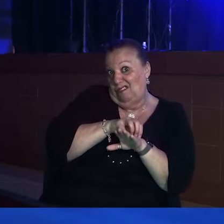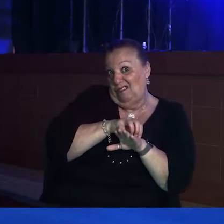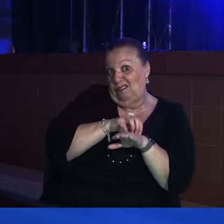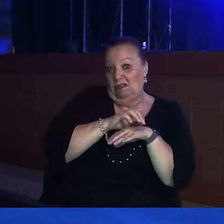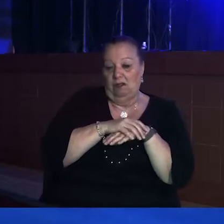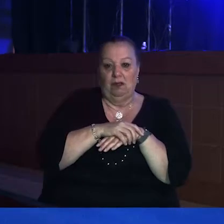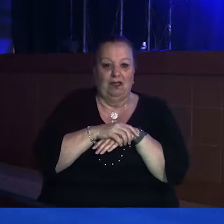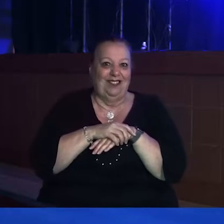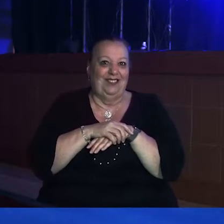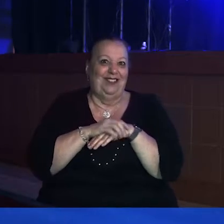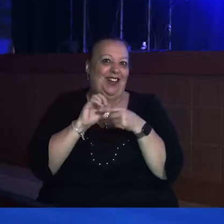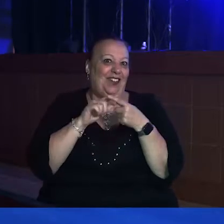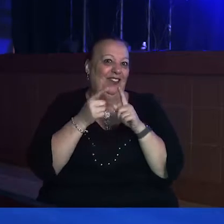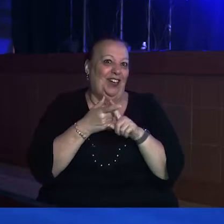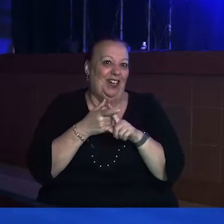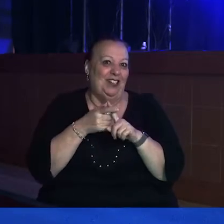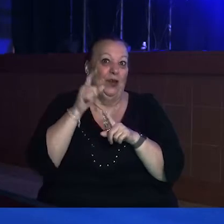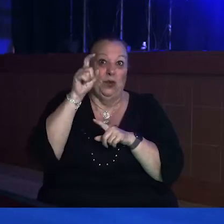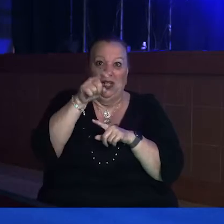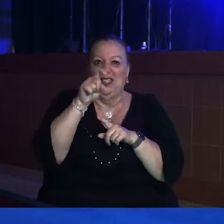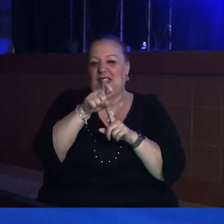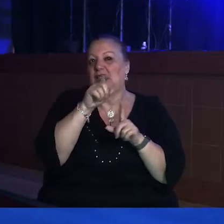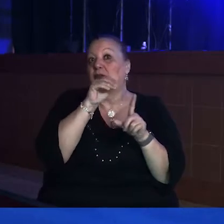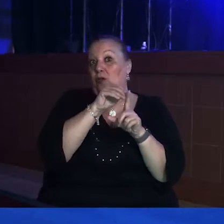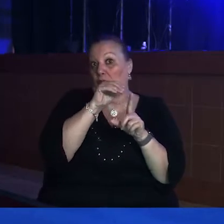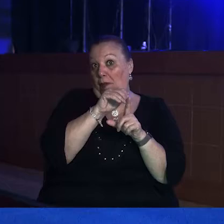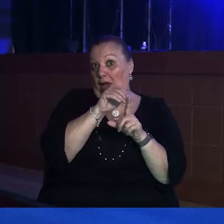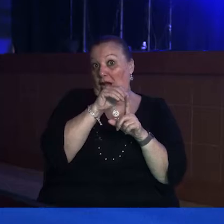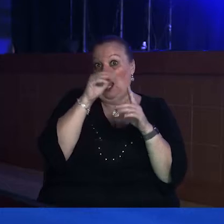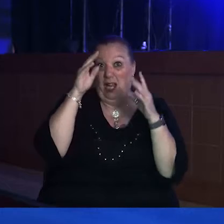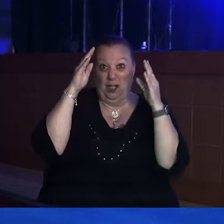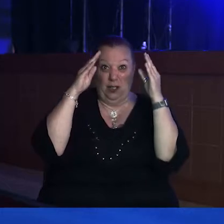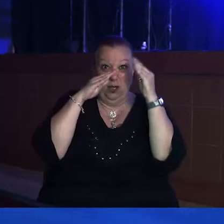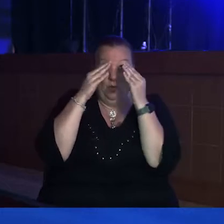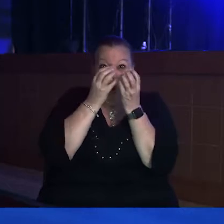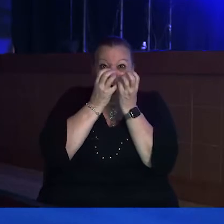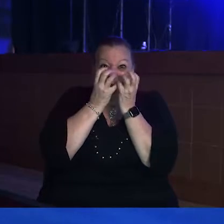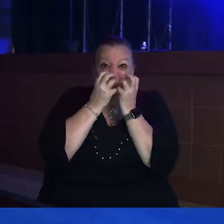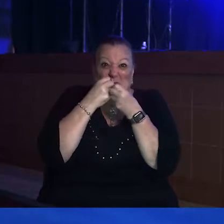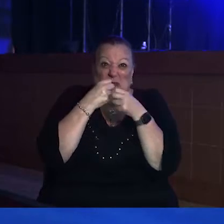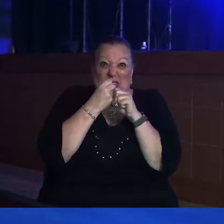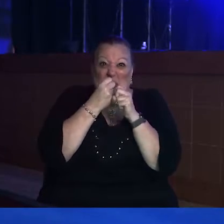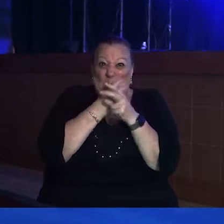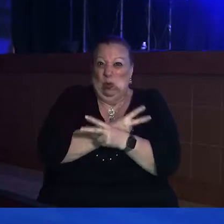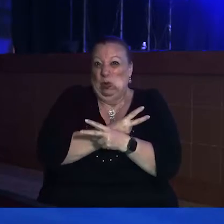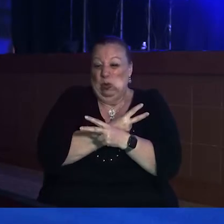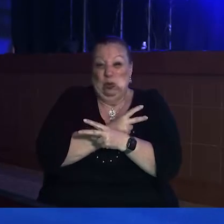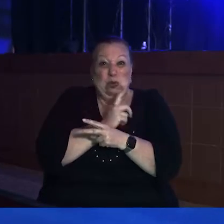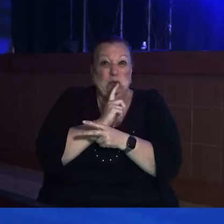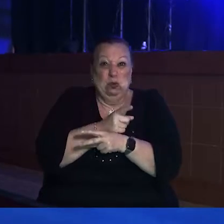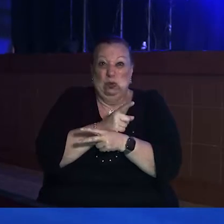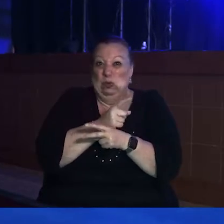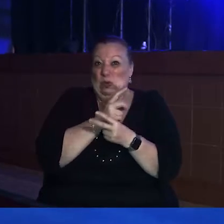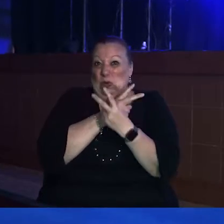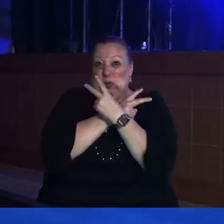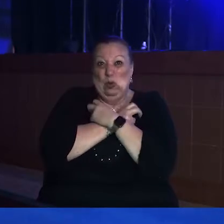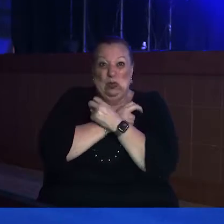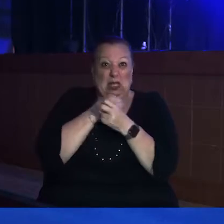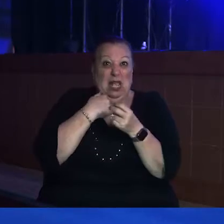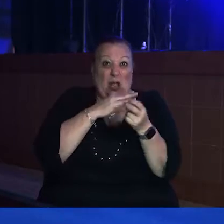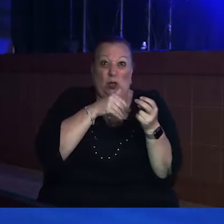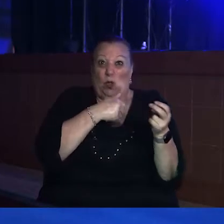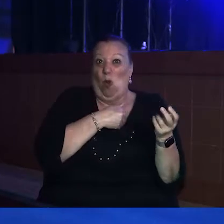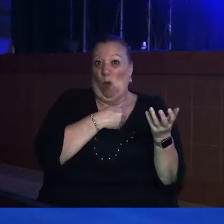Friends, we need to be reminded that worry, it just shrivels us up. It really does. It's toxic to our souls. Jesus told